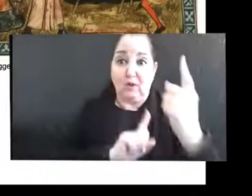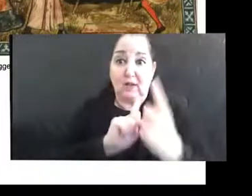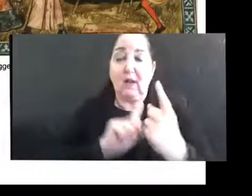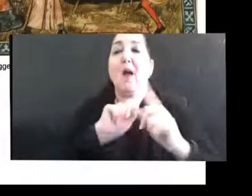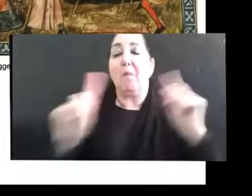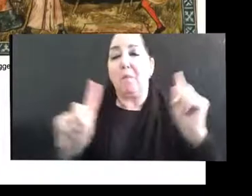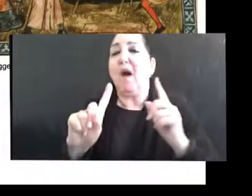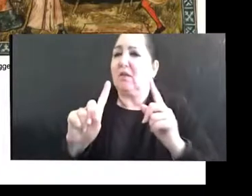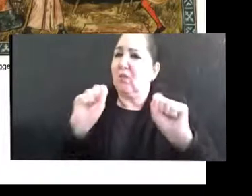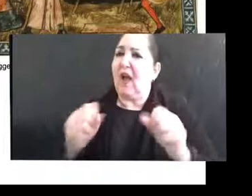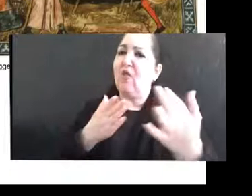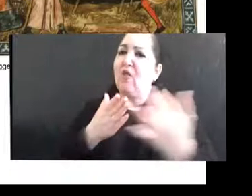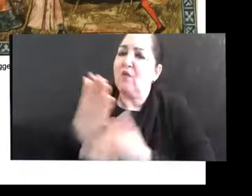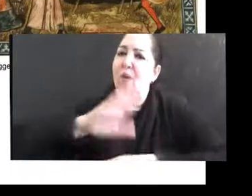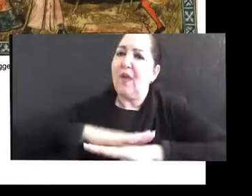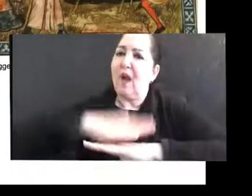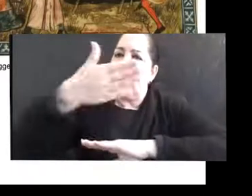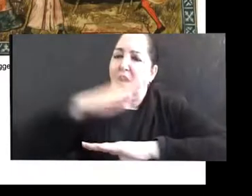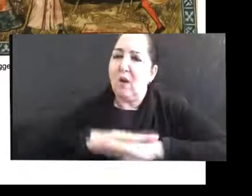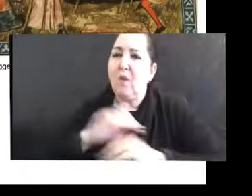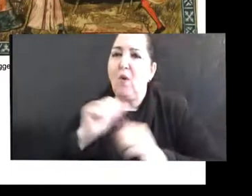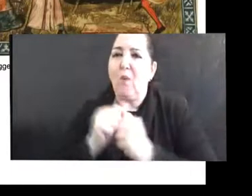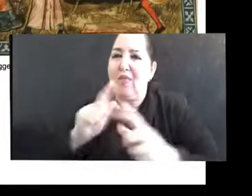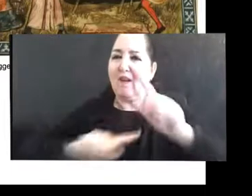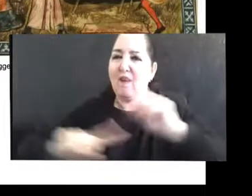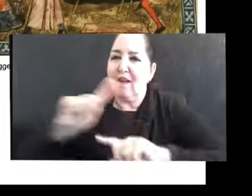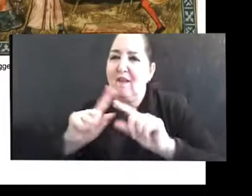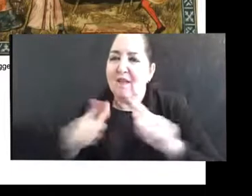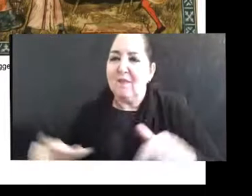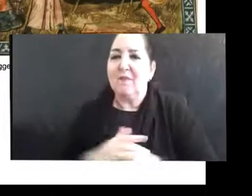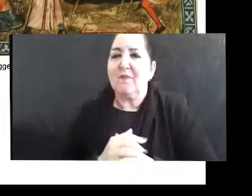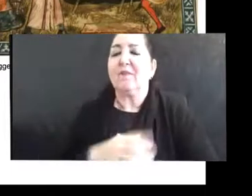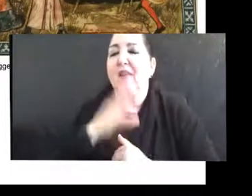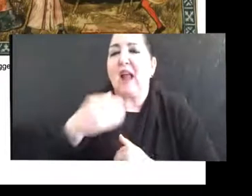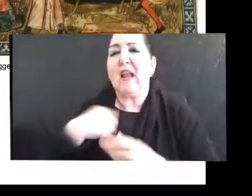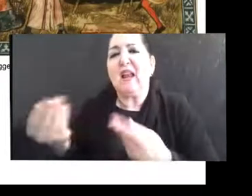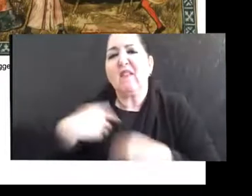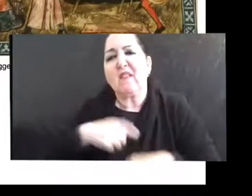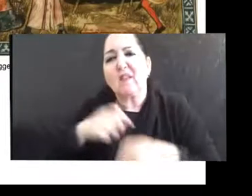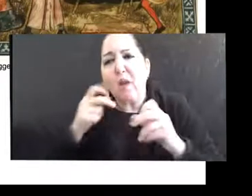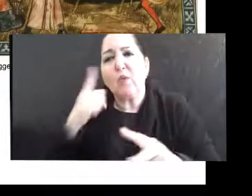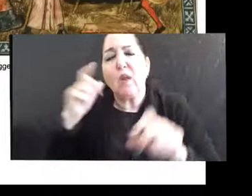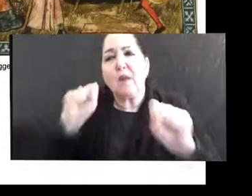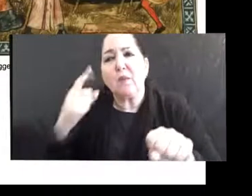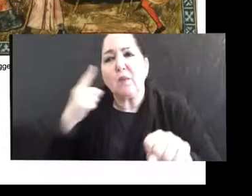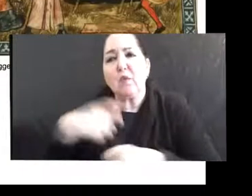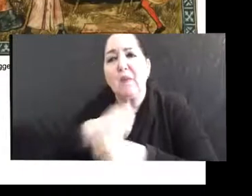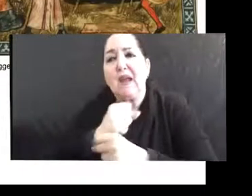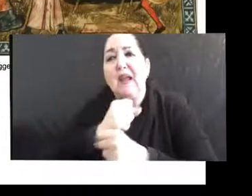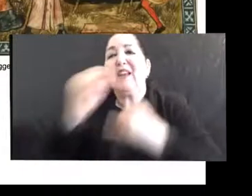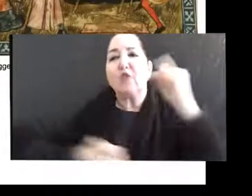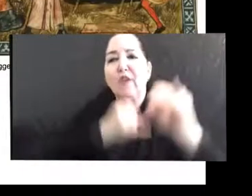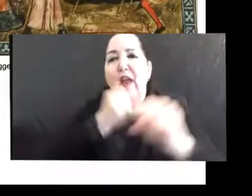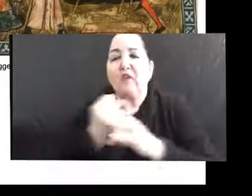at the same time, what I've noticed is that there is, and this I think also forms, that gives us the opportunity or the possibility to